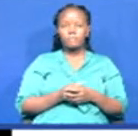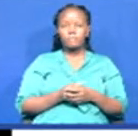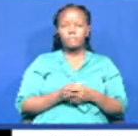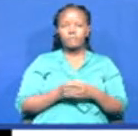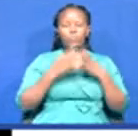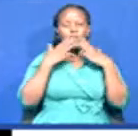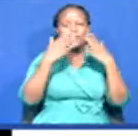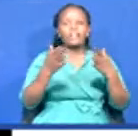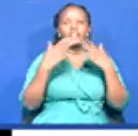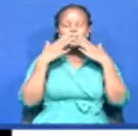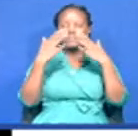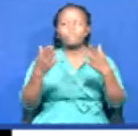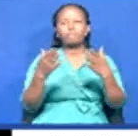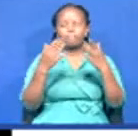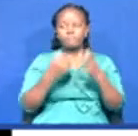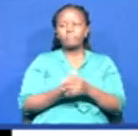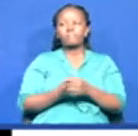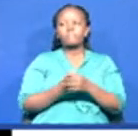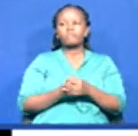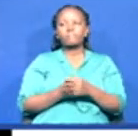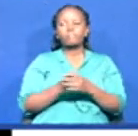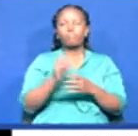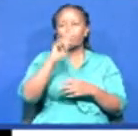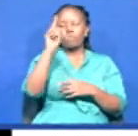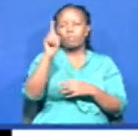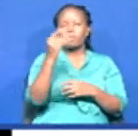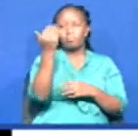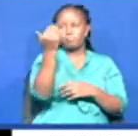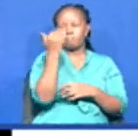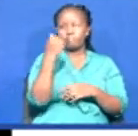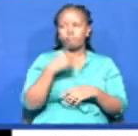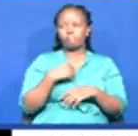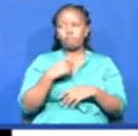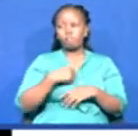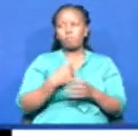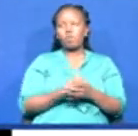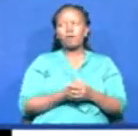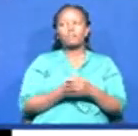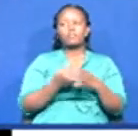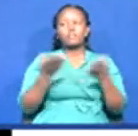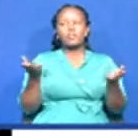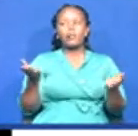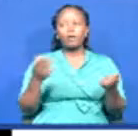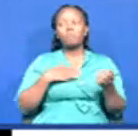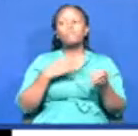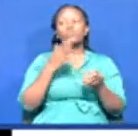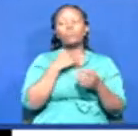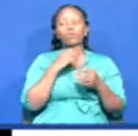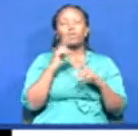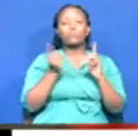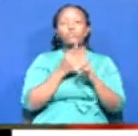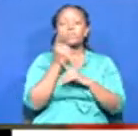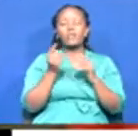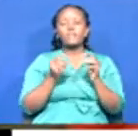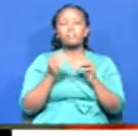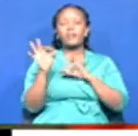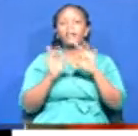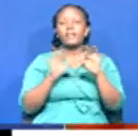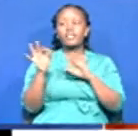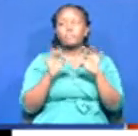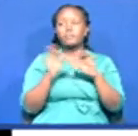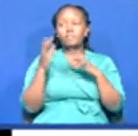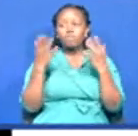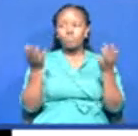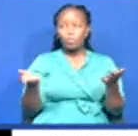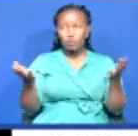Thank you so much, my brother, for that question. I wanted to start by reiterating what